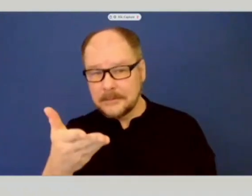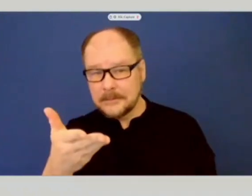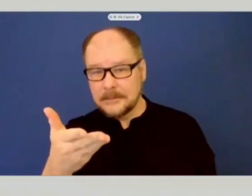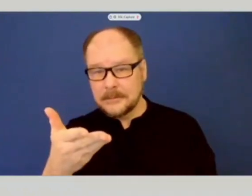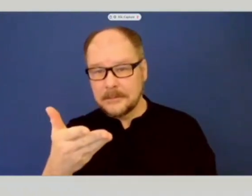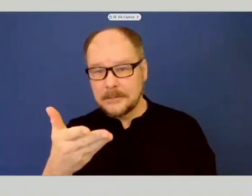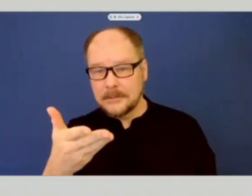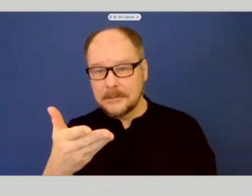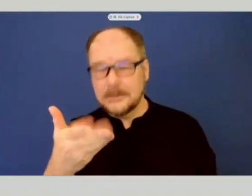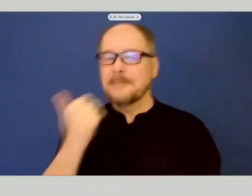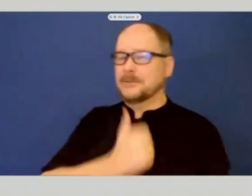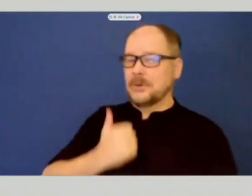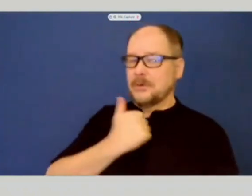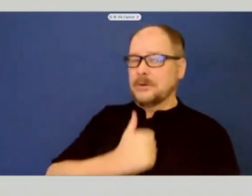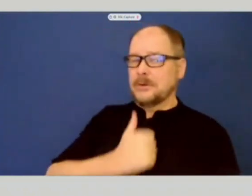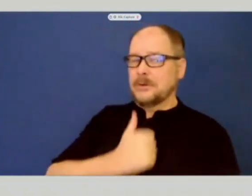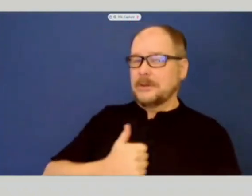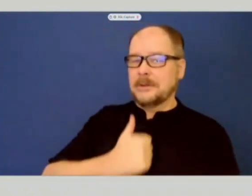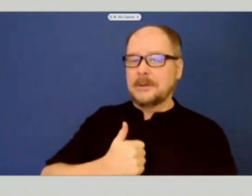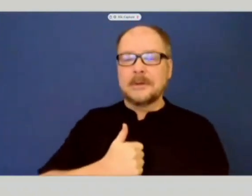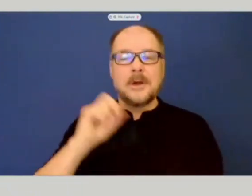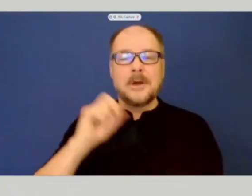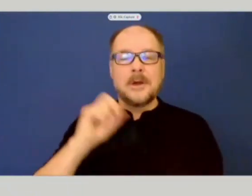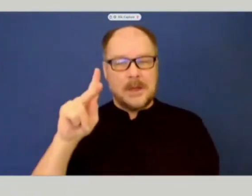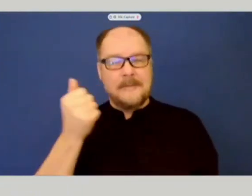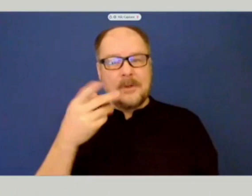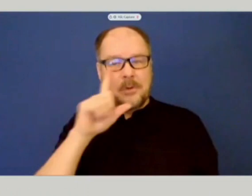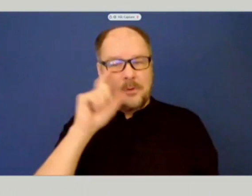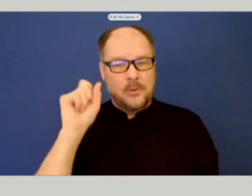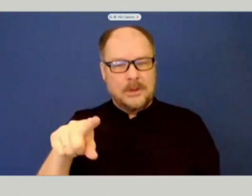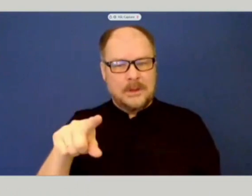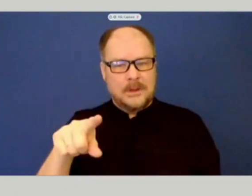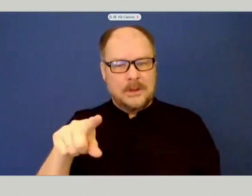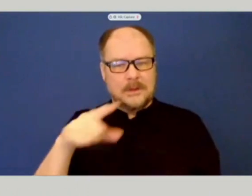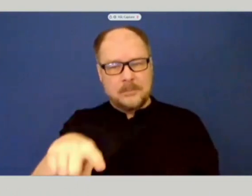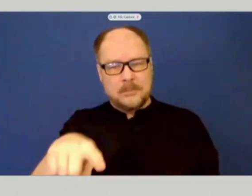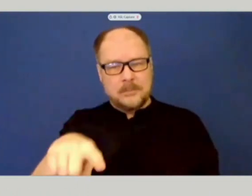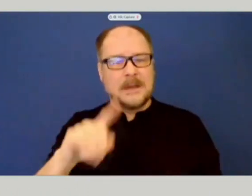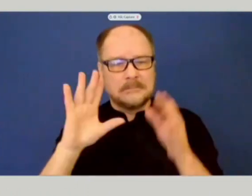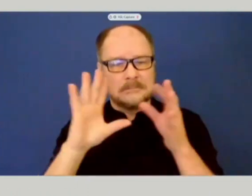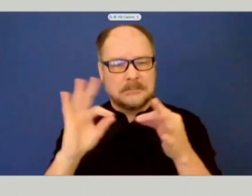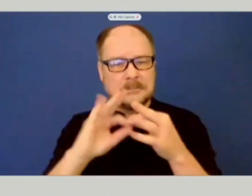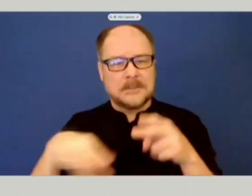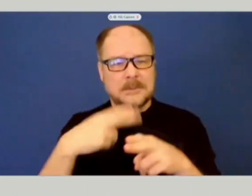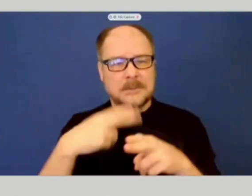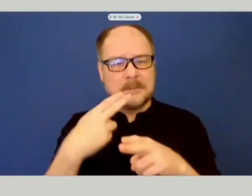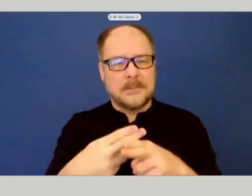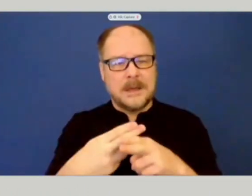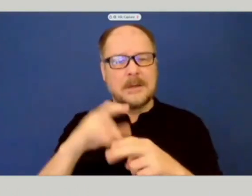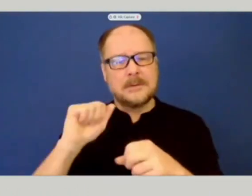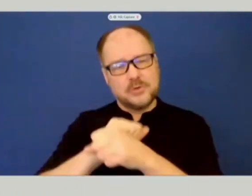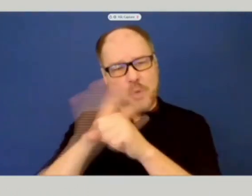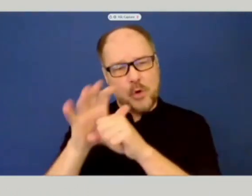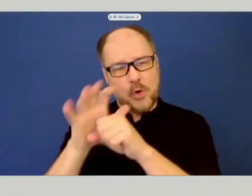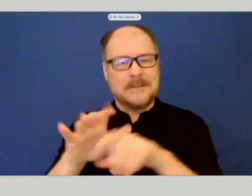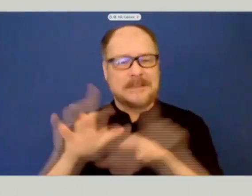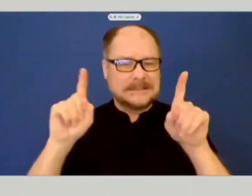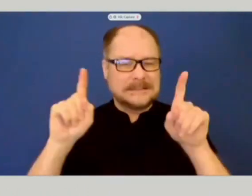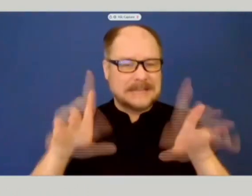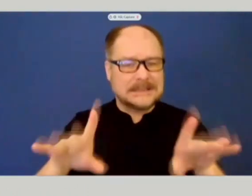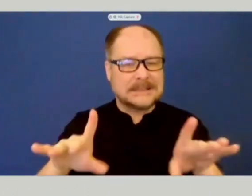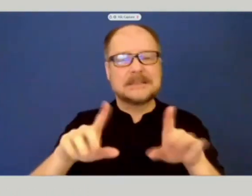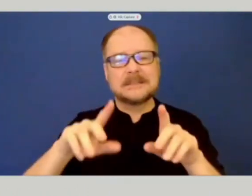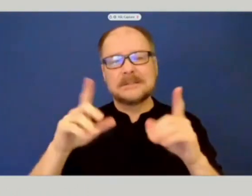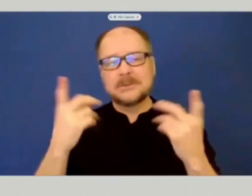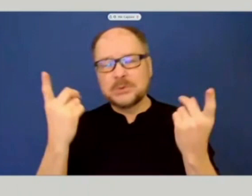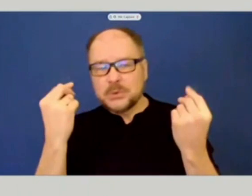Sorry. Couple quick questions. One is, can you say a little bit about COVID testing and COVID precautions that you're taking with folks who are leaving the camp? And